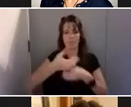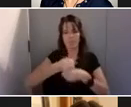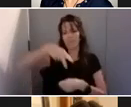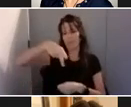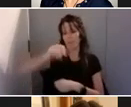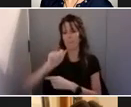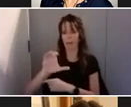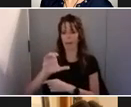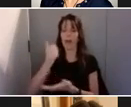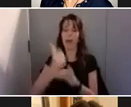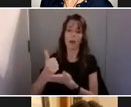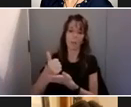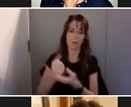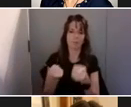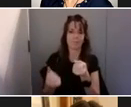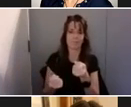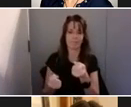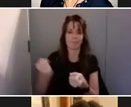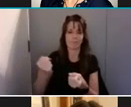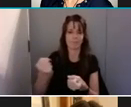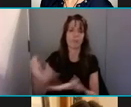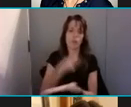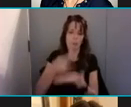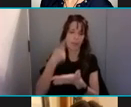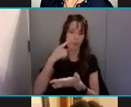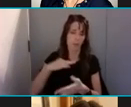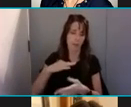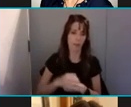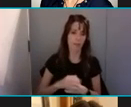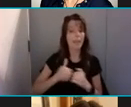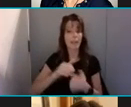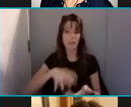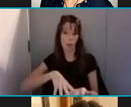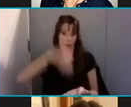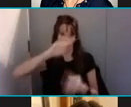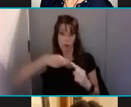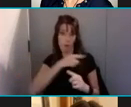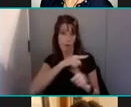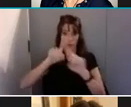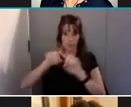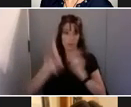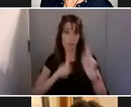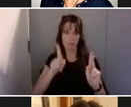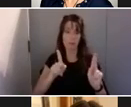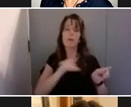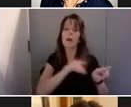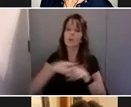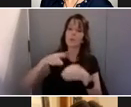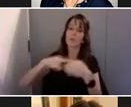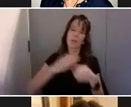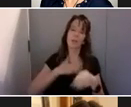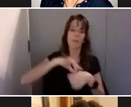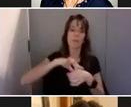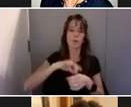candidates. So that's how I can find out information about the candidates that are going to be on my ballot. I can also check my voter